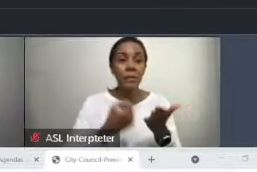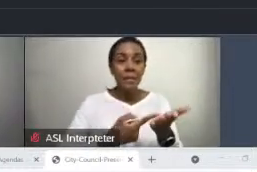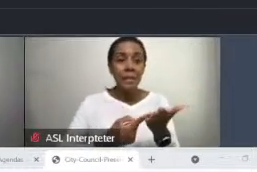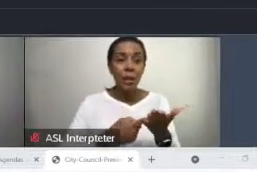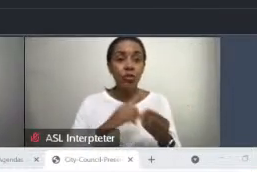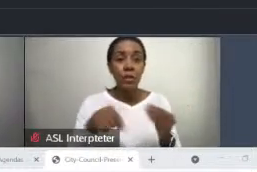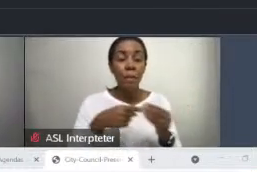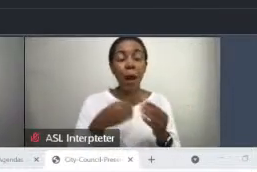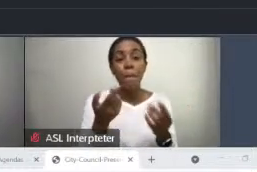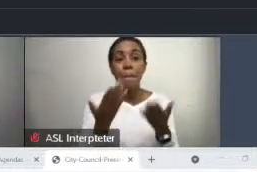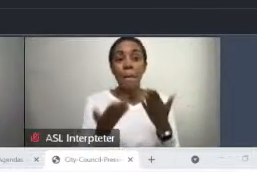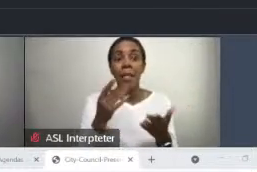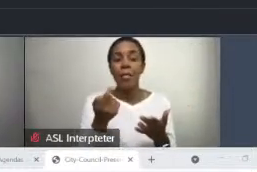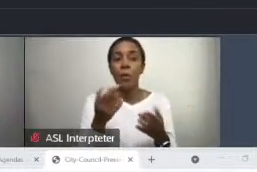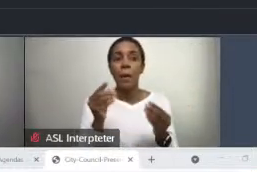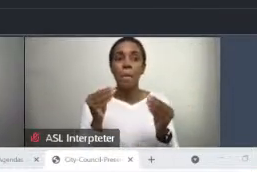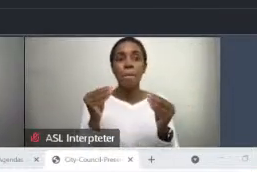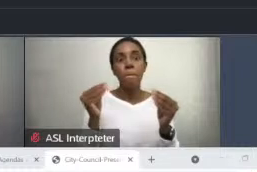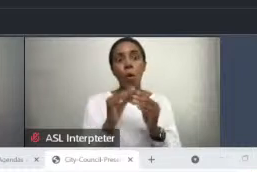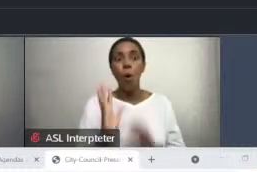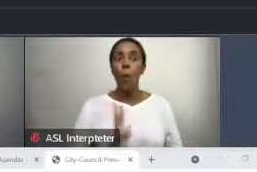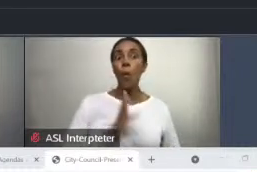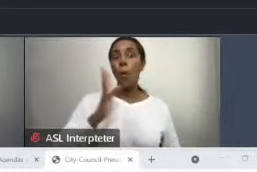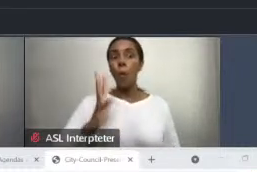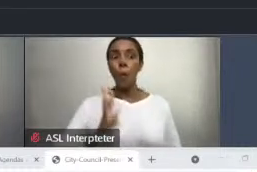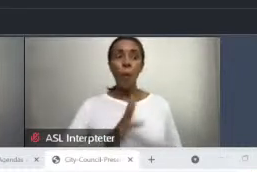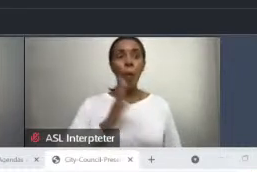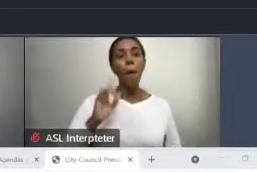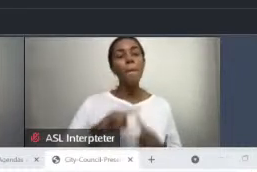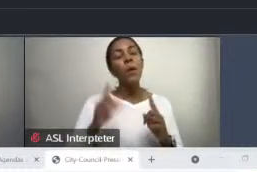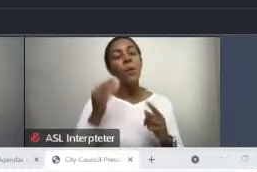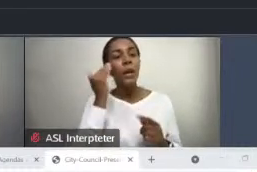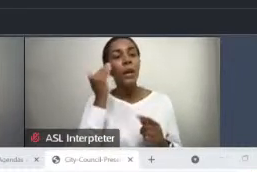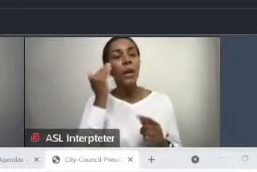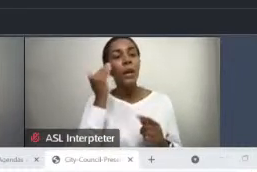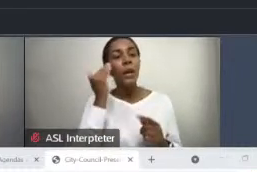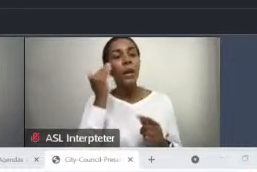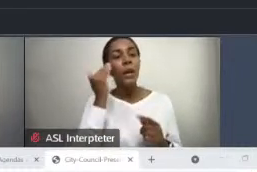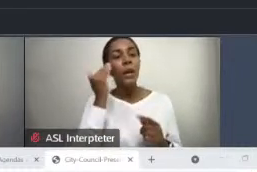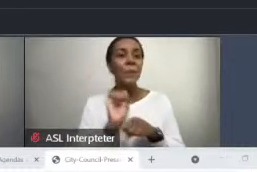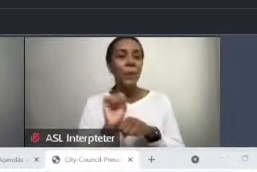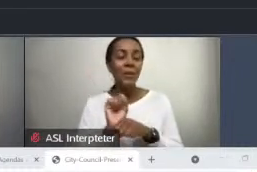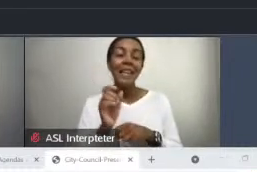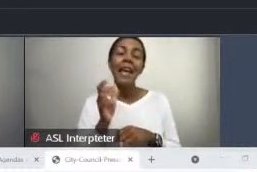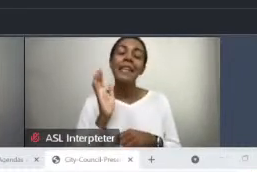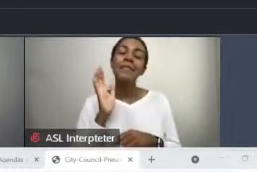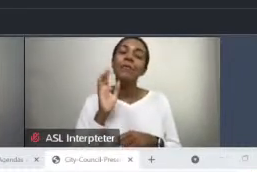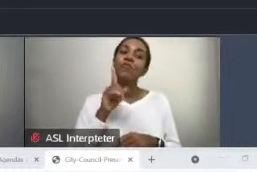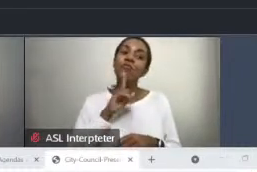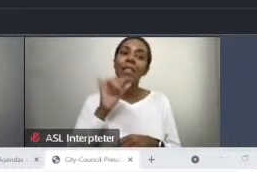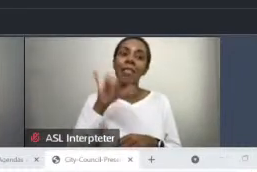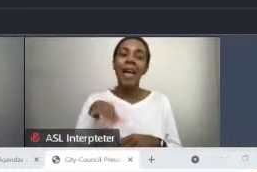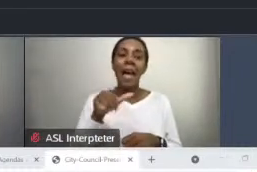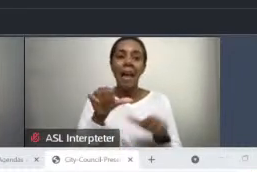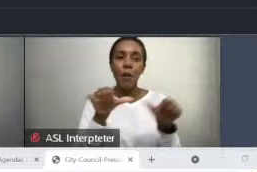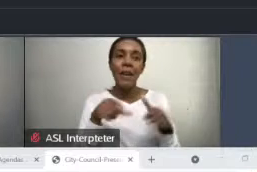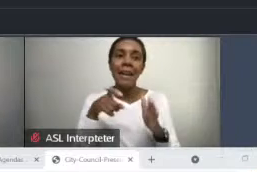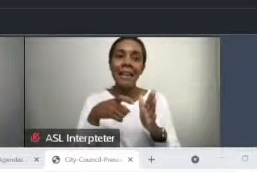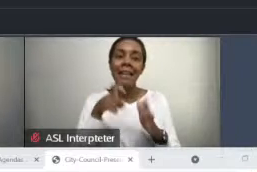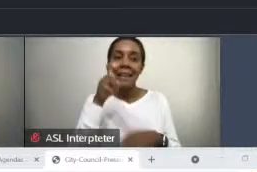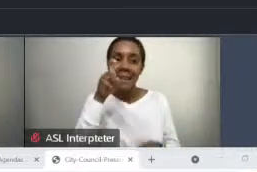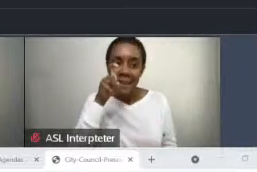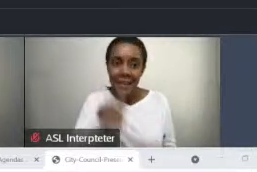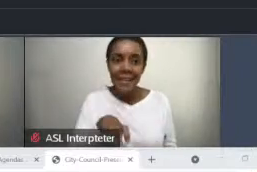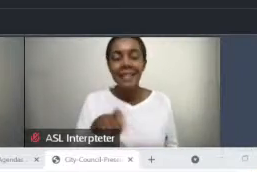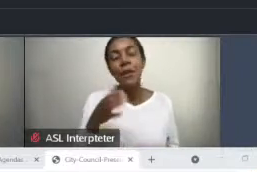something grander on a different scale, but we know this works. We know there's a need for it, and we think it will